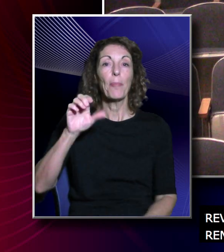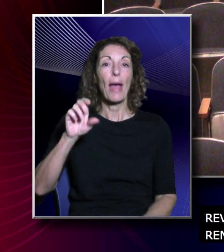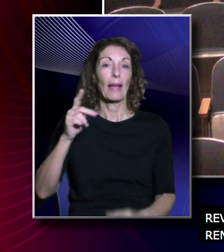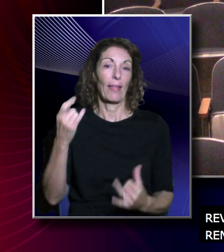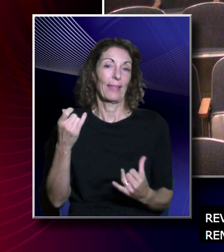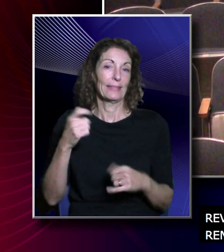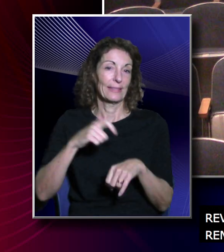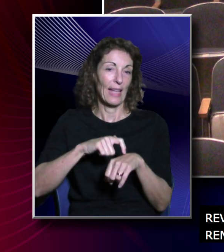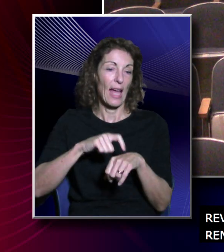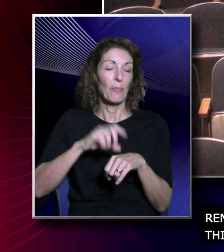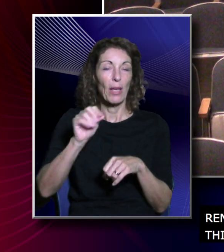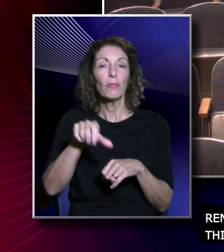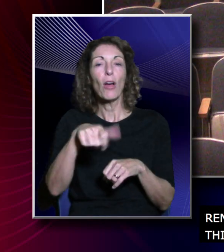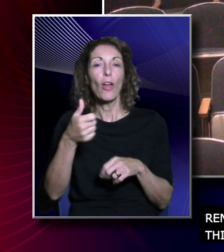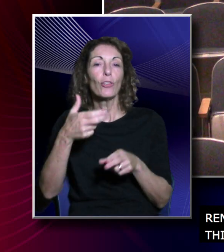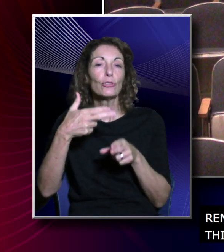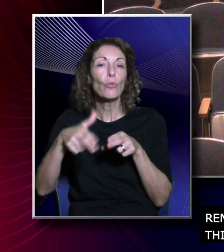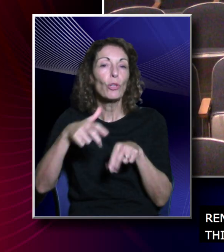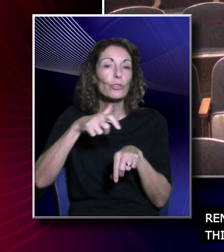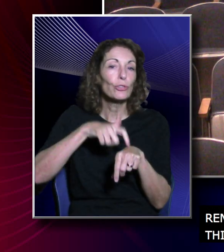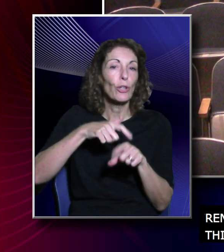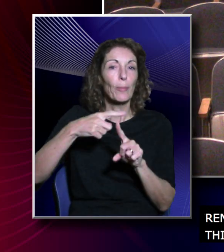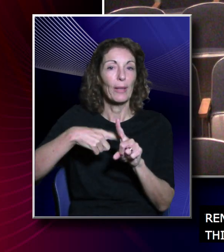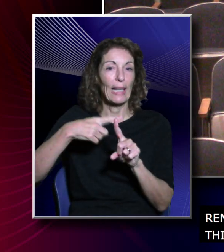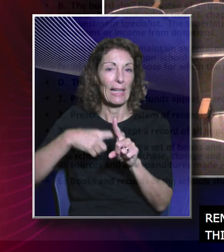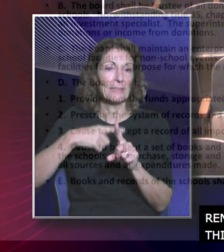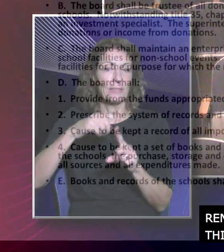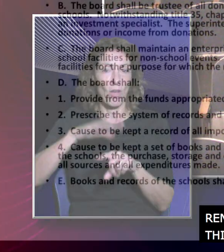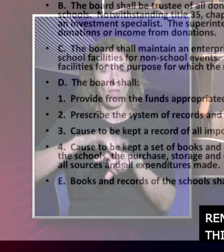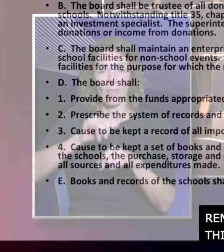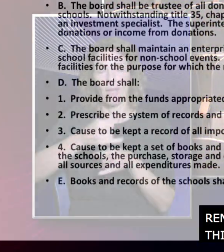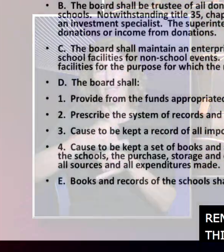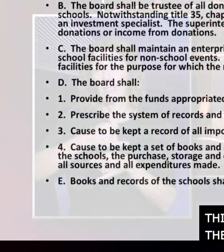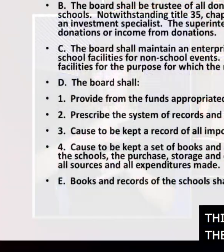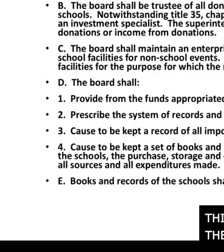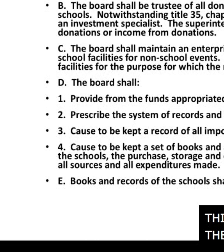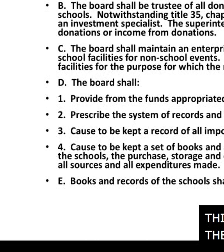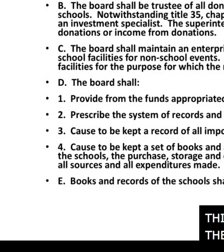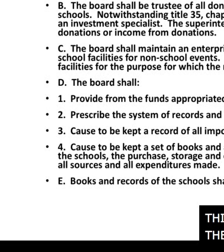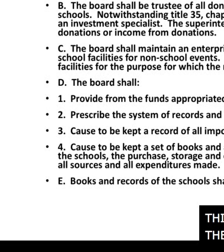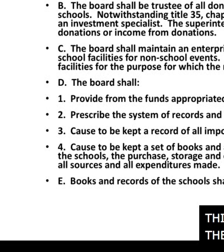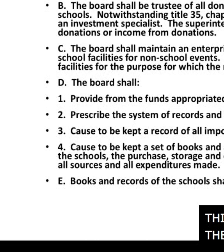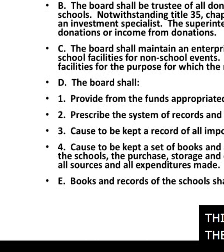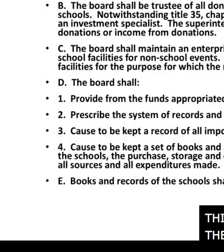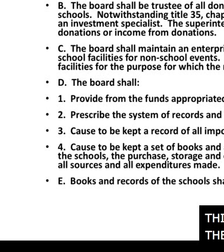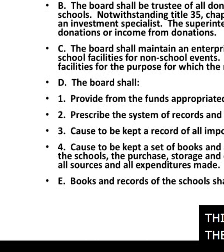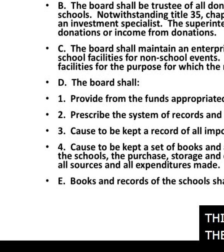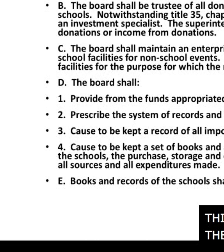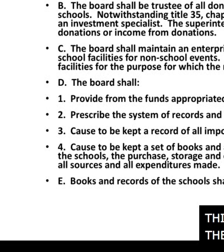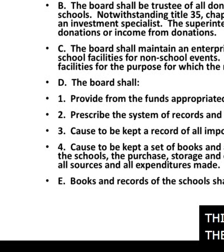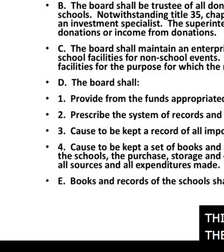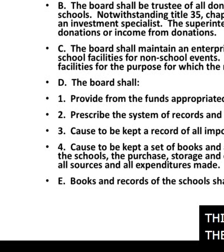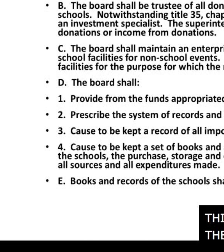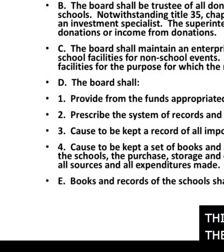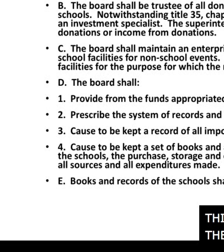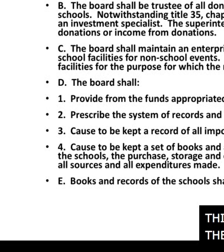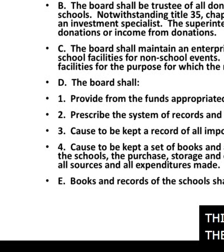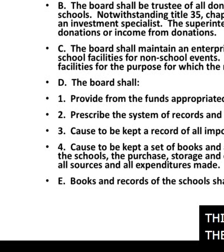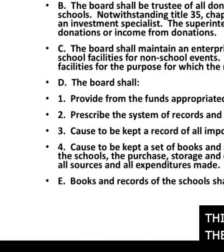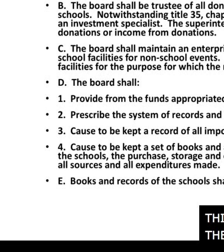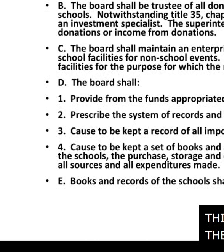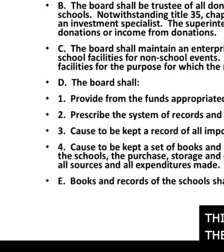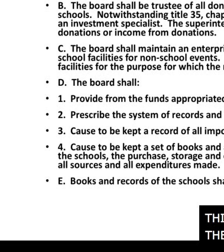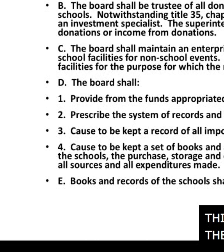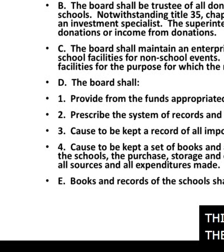other short-term leases or rentals on the campus. And those monies are obviously kept in an